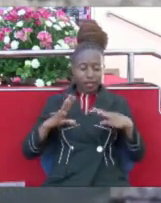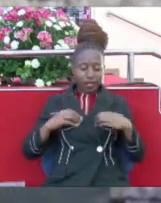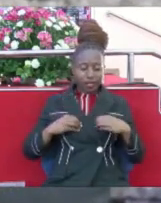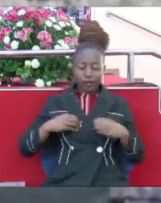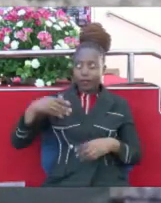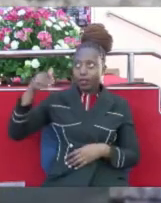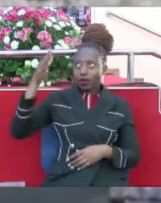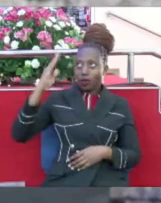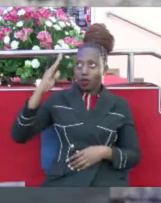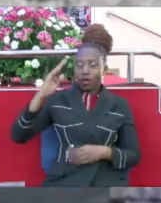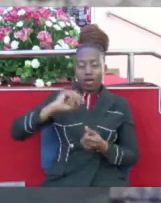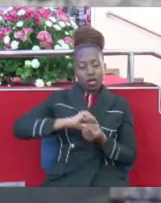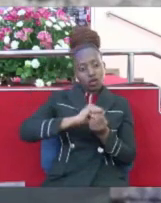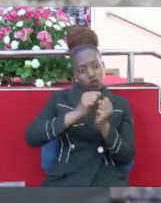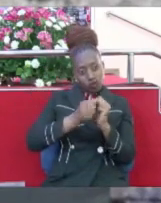us.